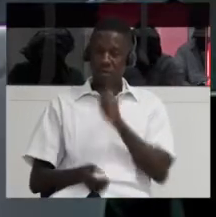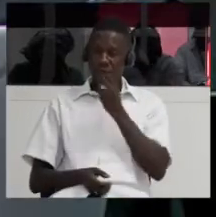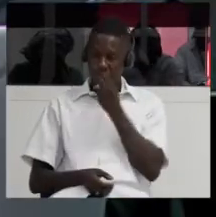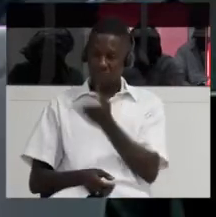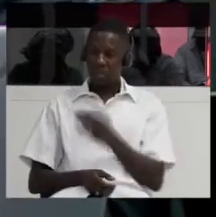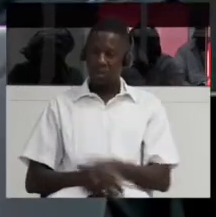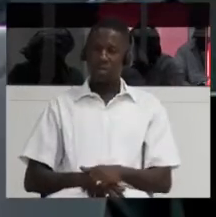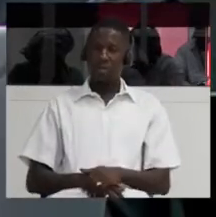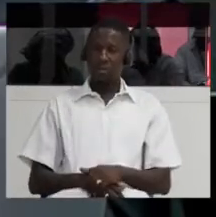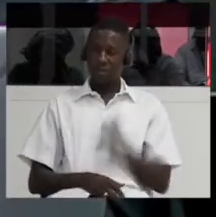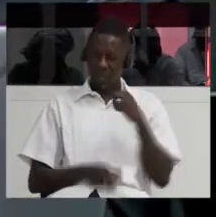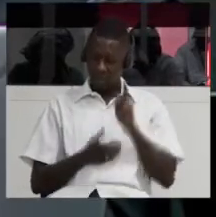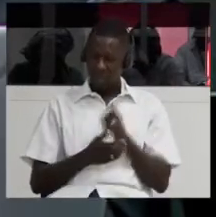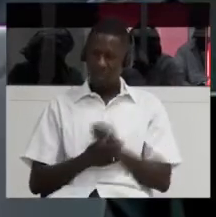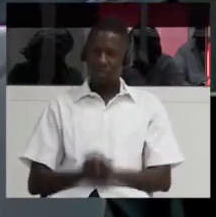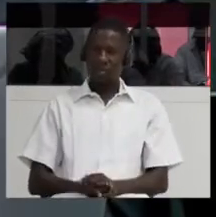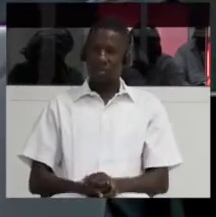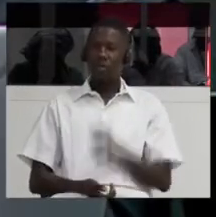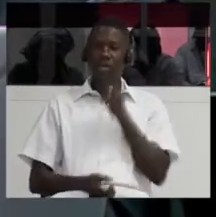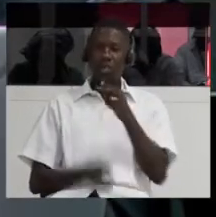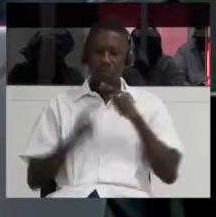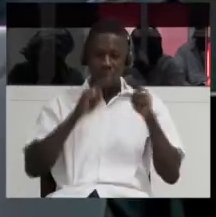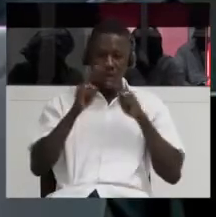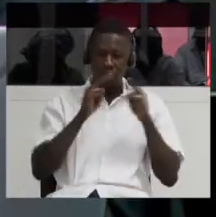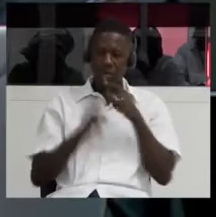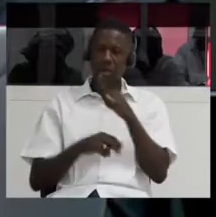this story about assassin